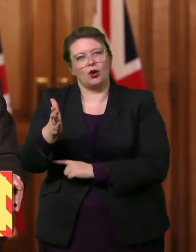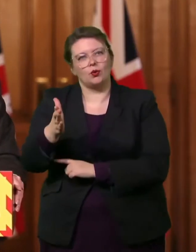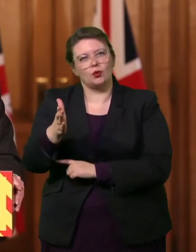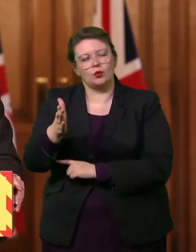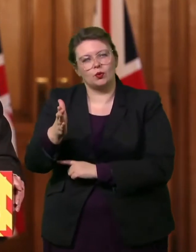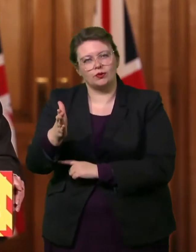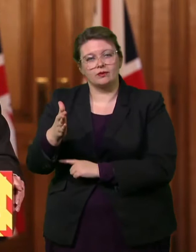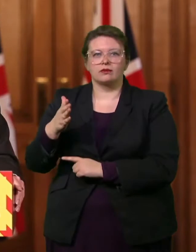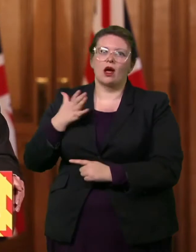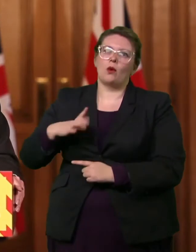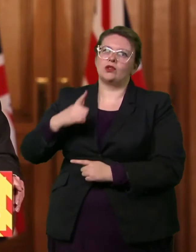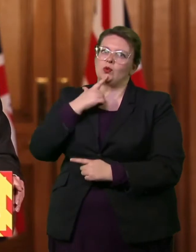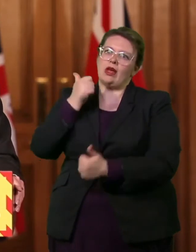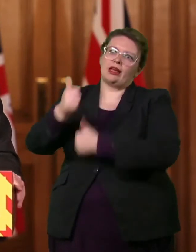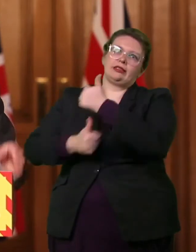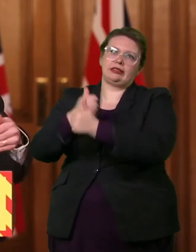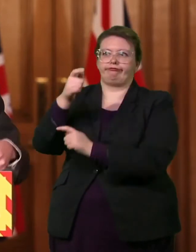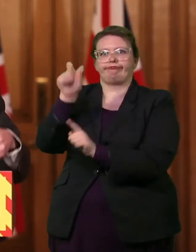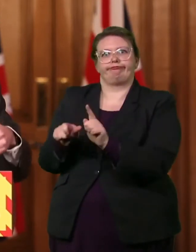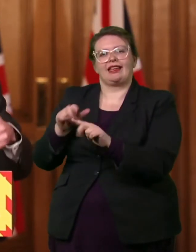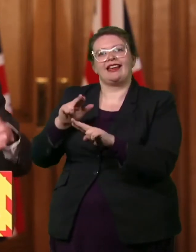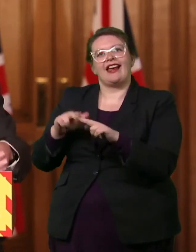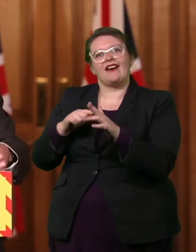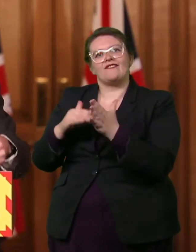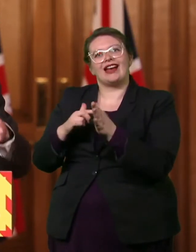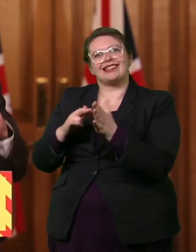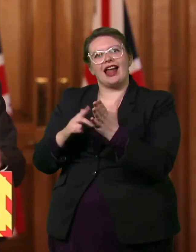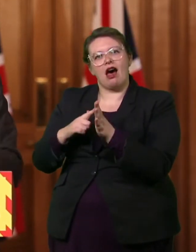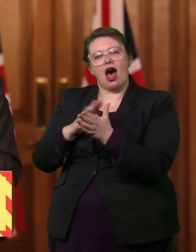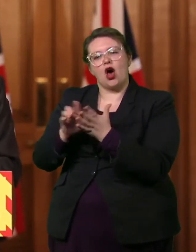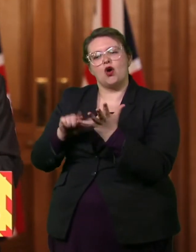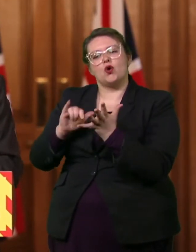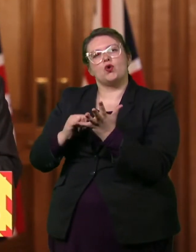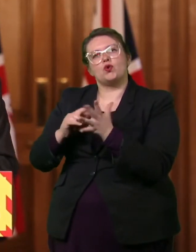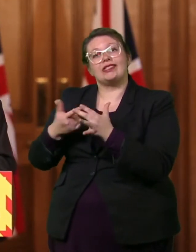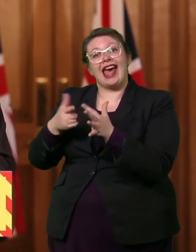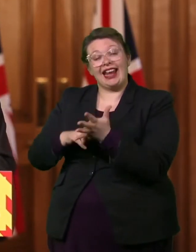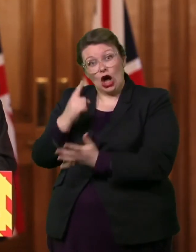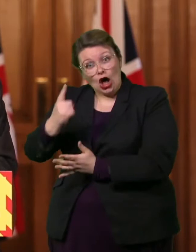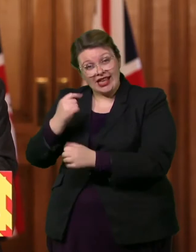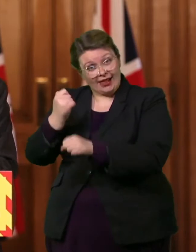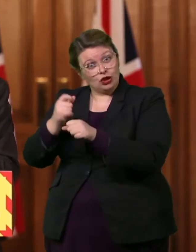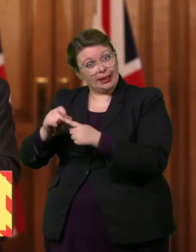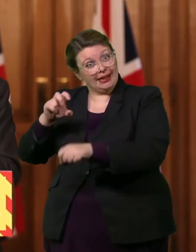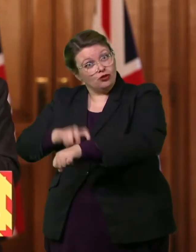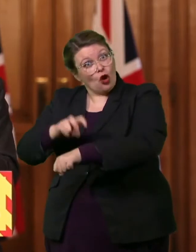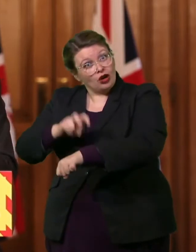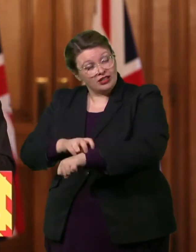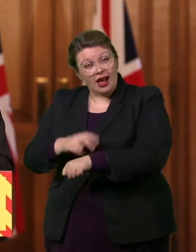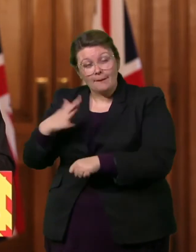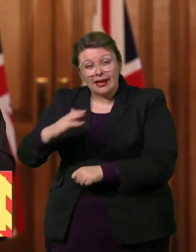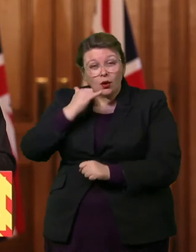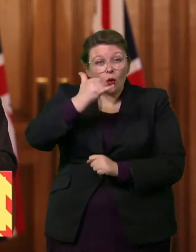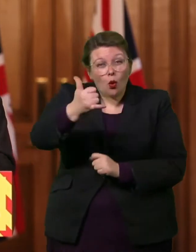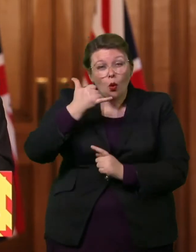Hussain, who is a GP in East London, who's been personally calling each of her priority patients, giving information about the